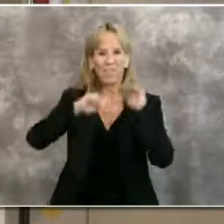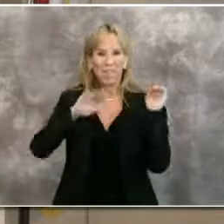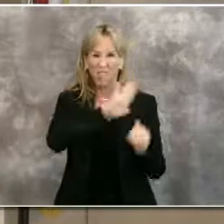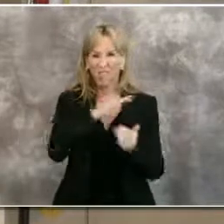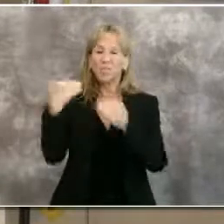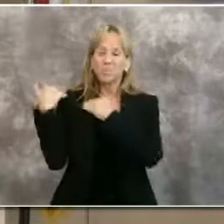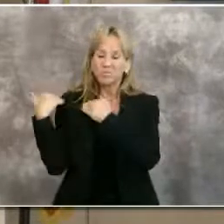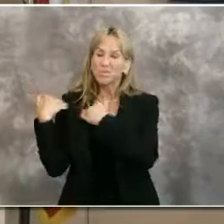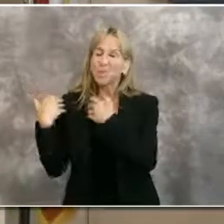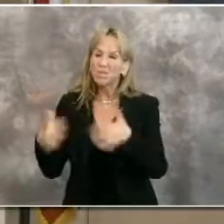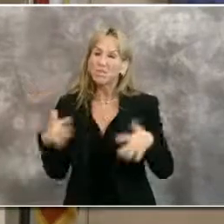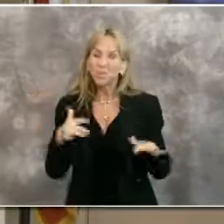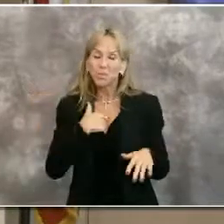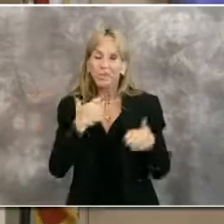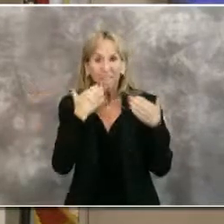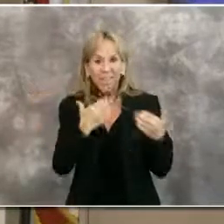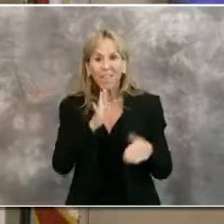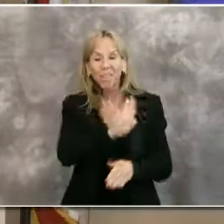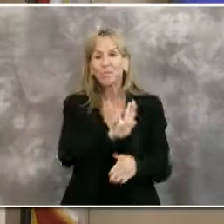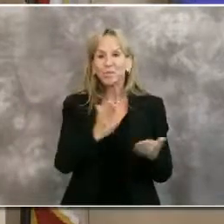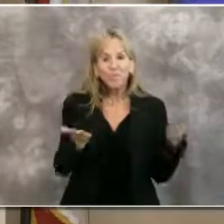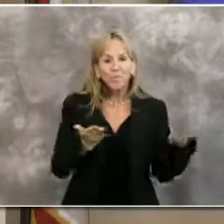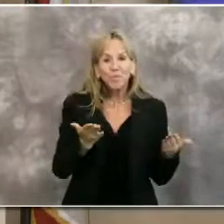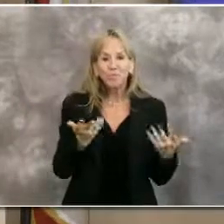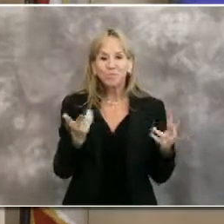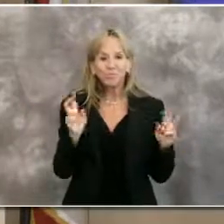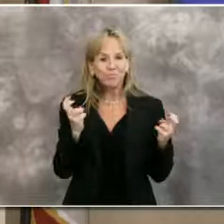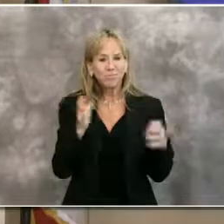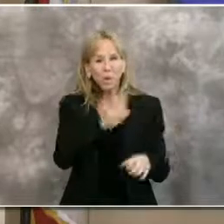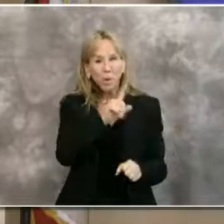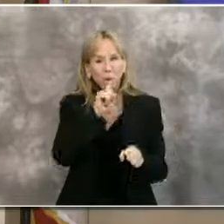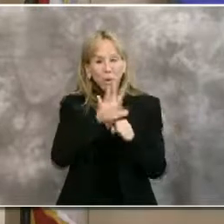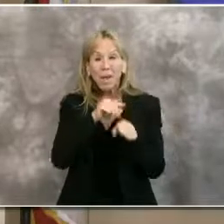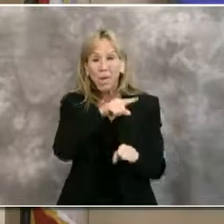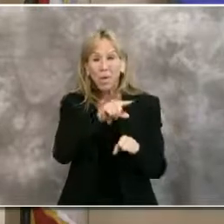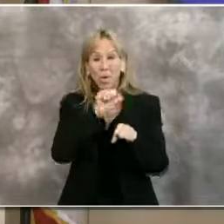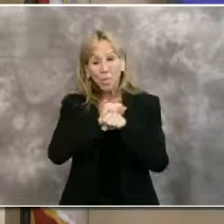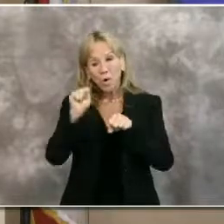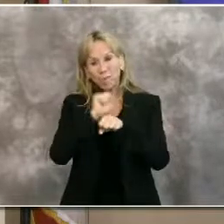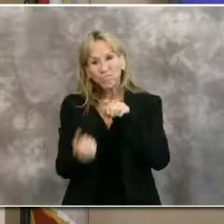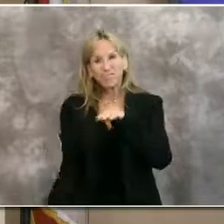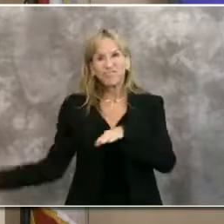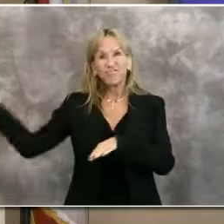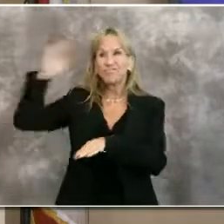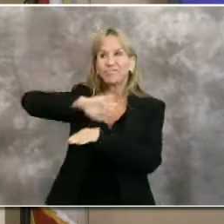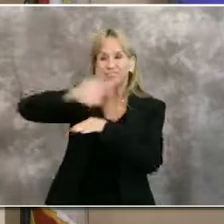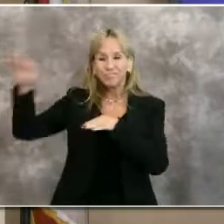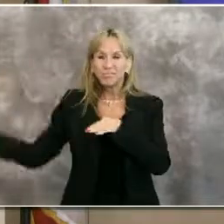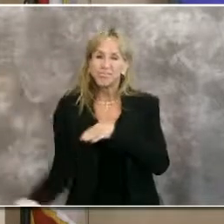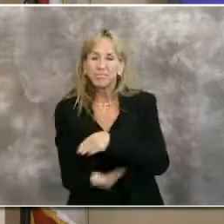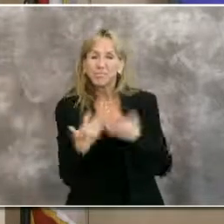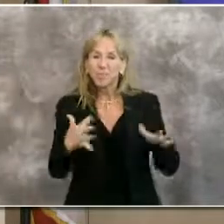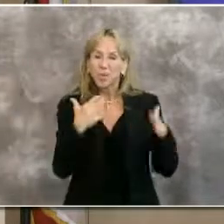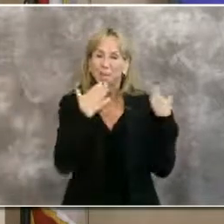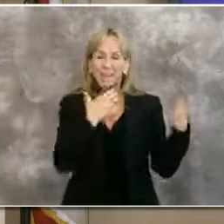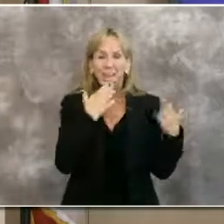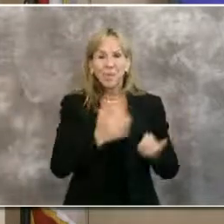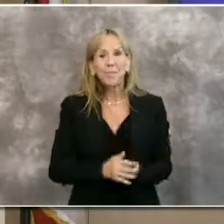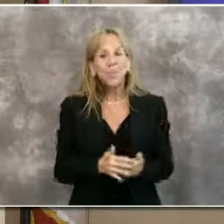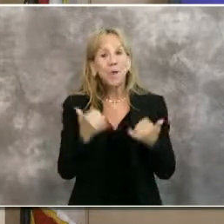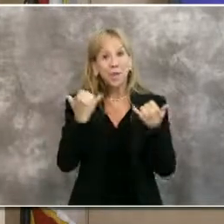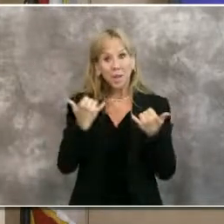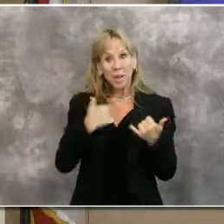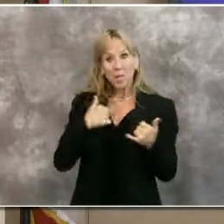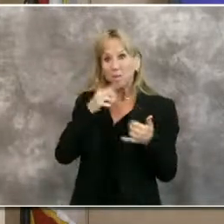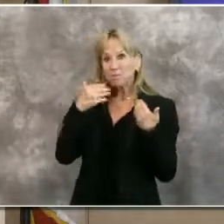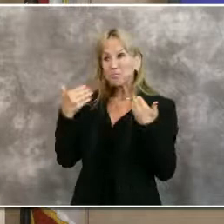for their service and their commitment and the long, long hours that they are putting in. With that, we're going to go directly to the questions. So